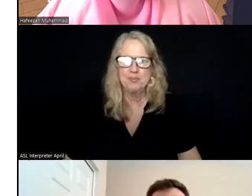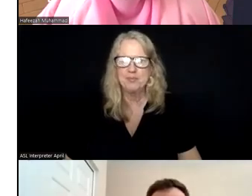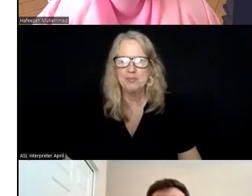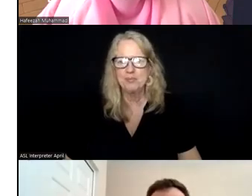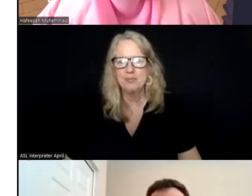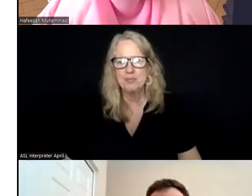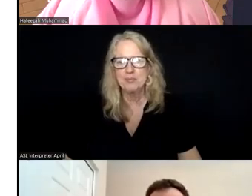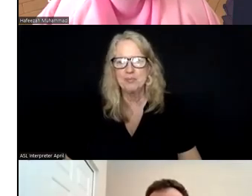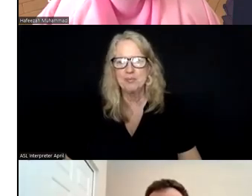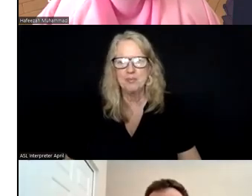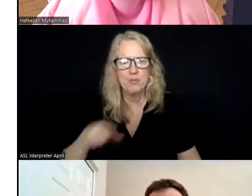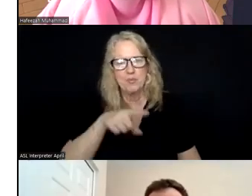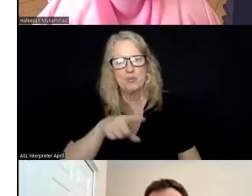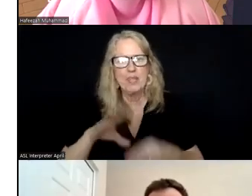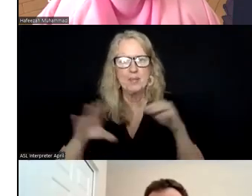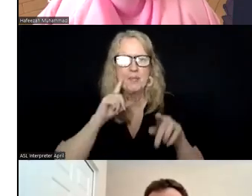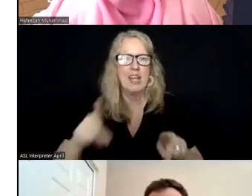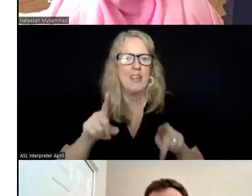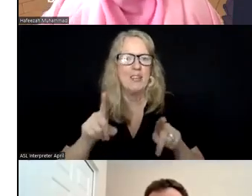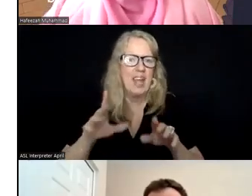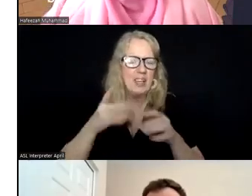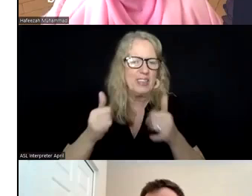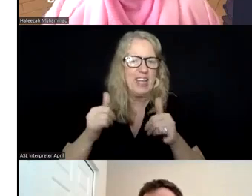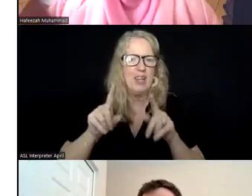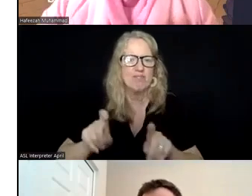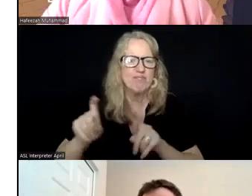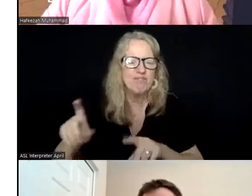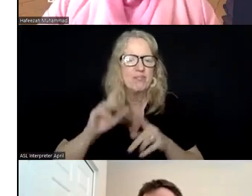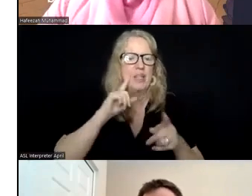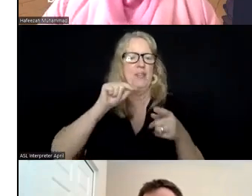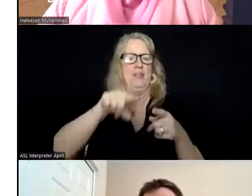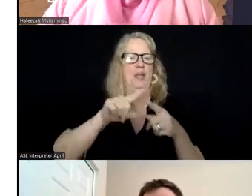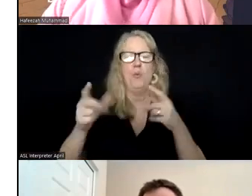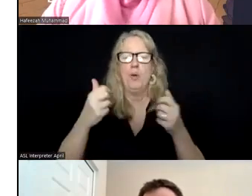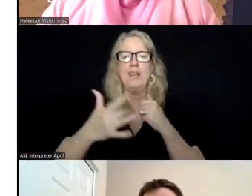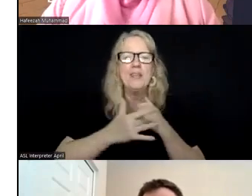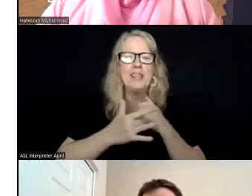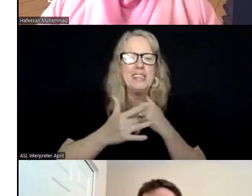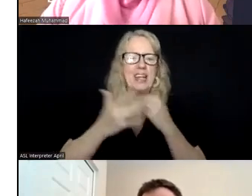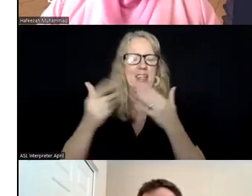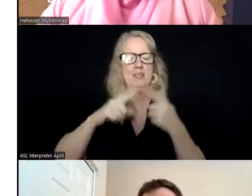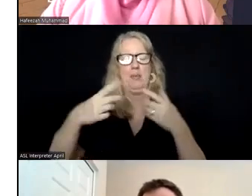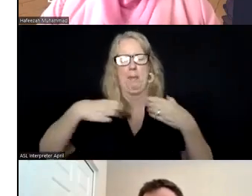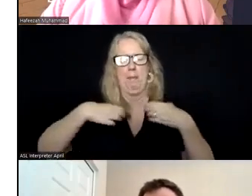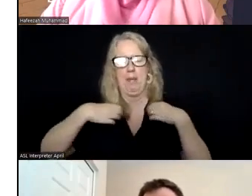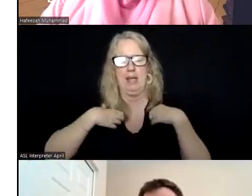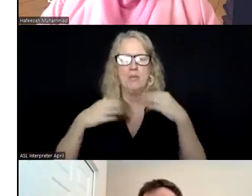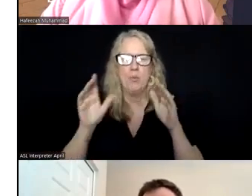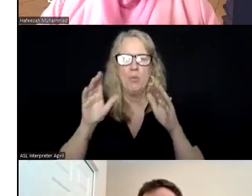As you're playing around with the Care Companion, right? This is just one of the many tech endeavors that Backpack is really